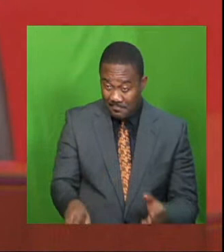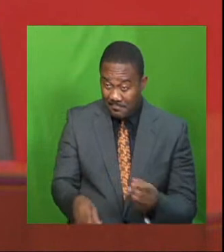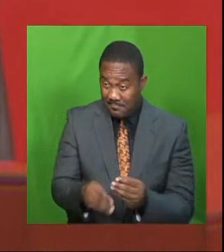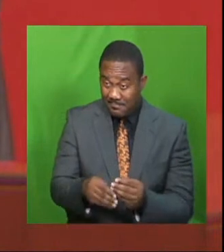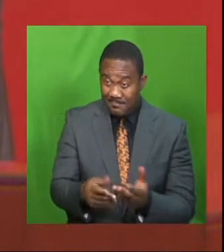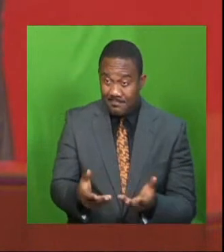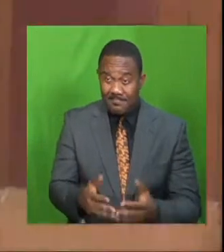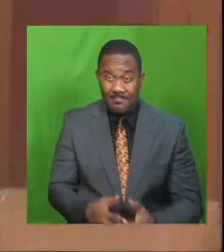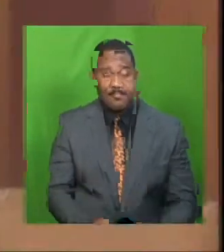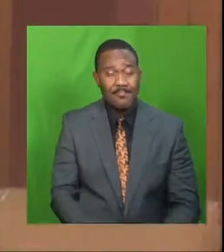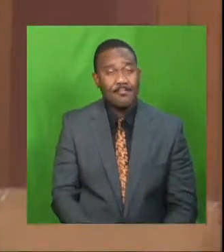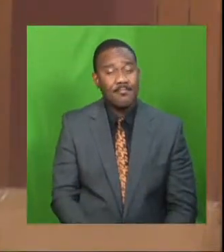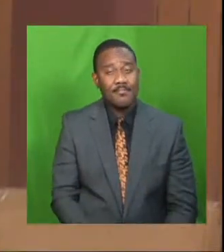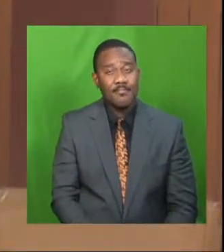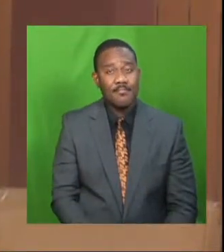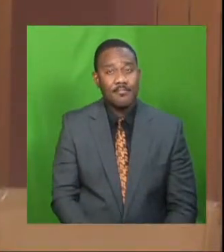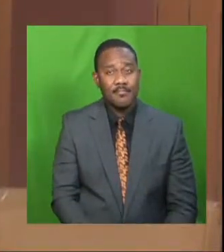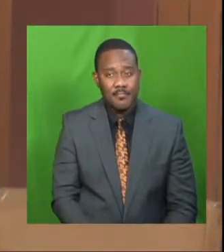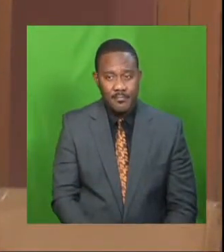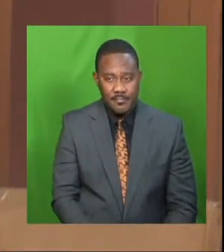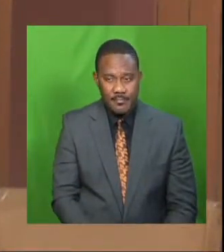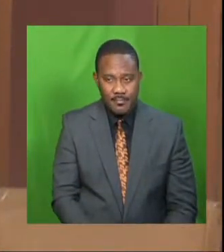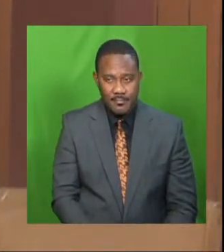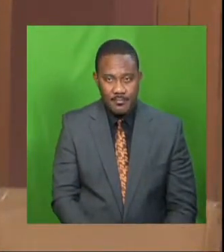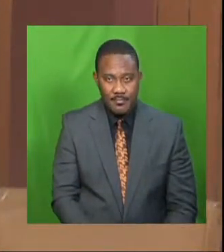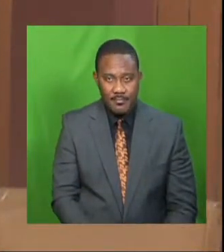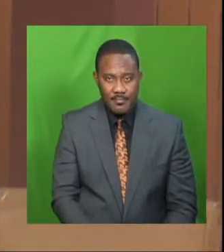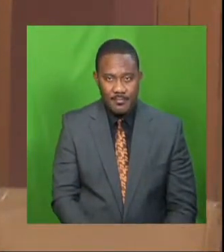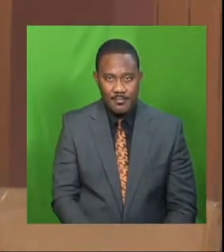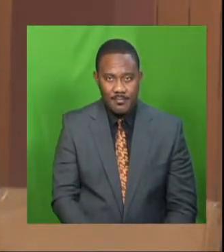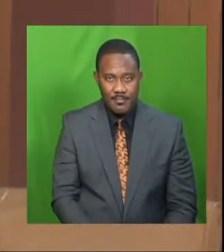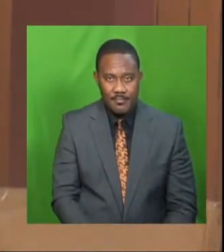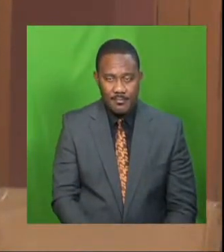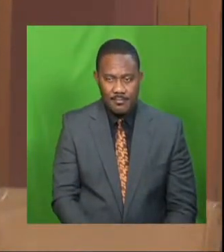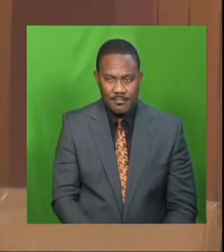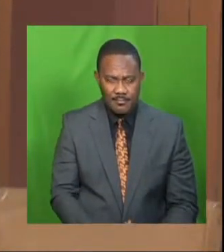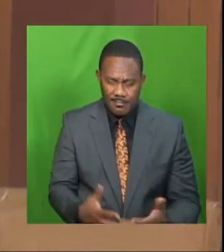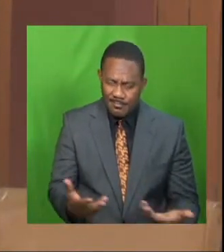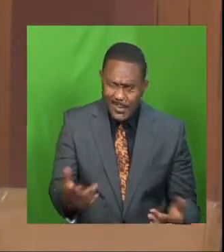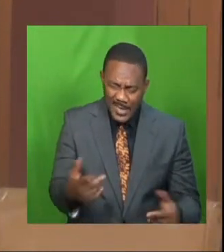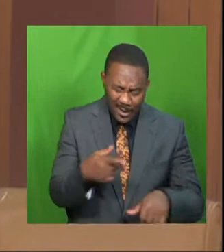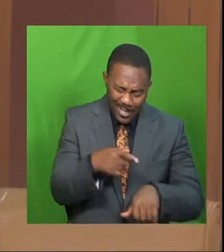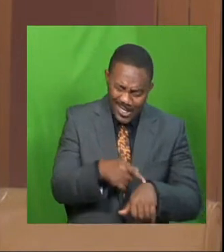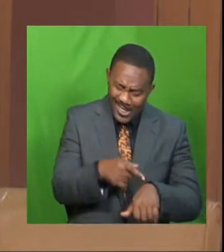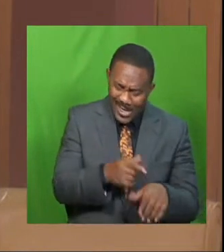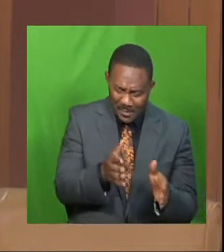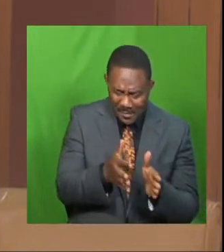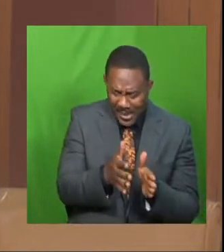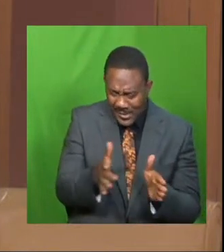Thank you, Mr. Speaker. I would like to find out from the Minister any timeline with regards to the automation.